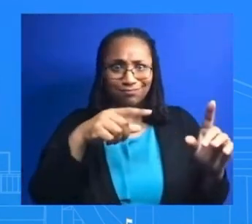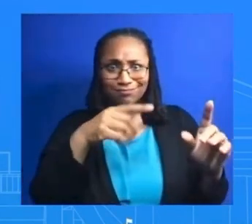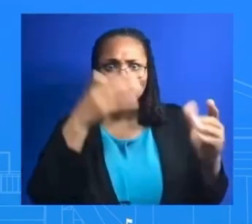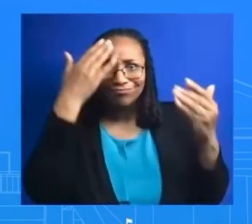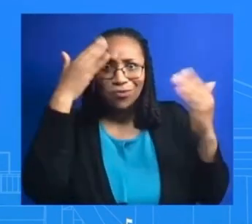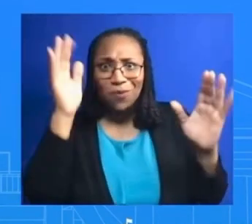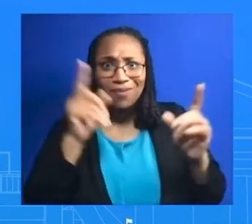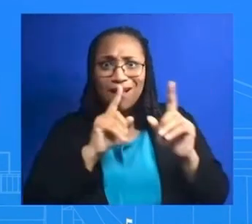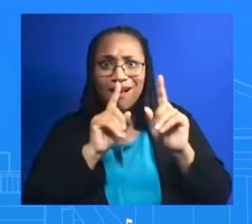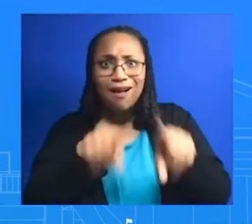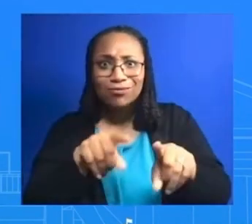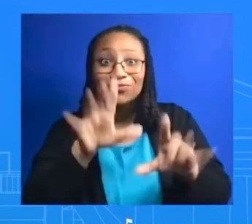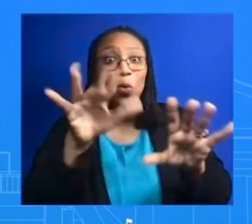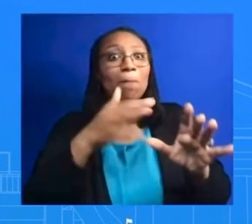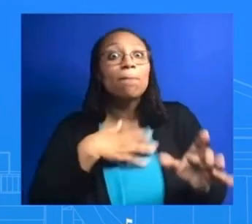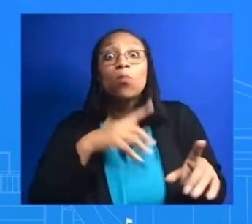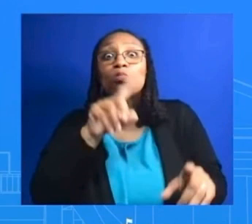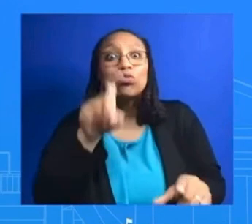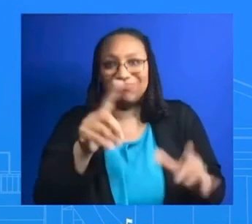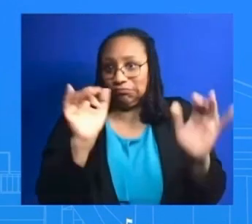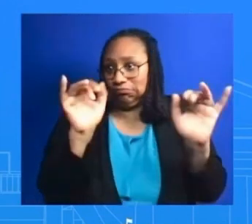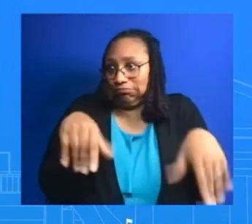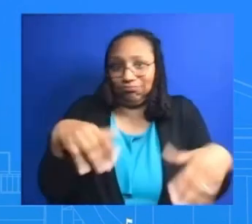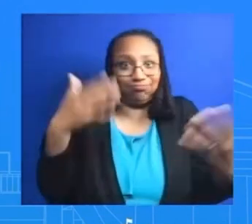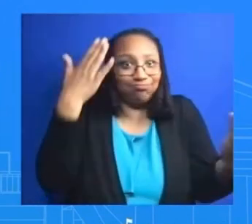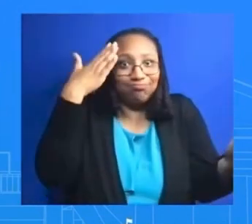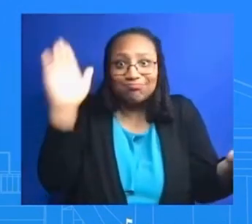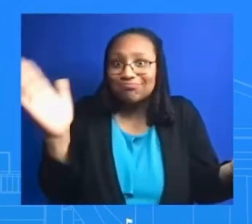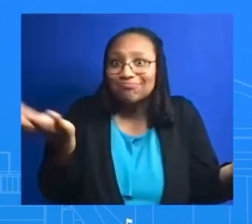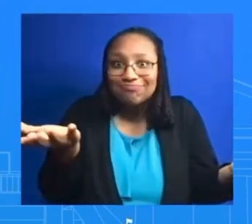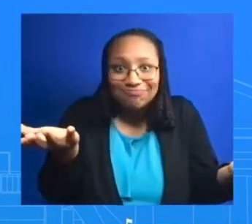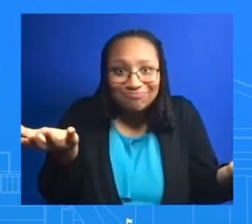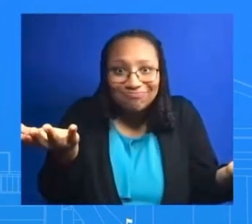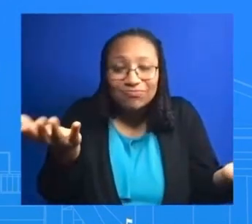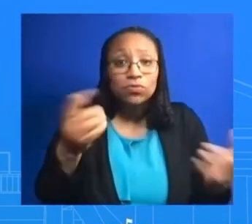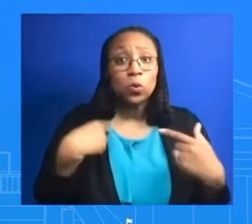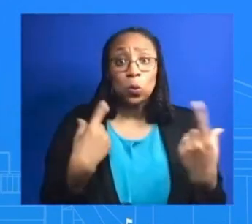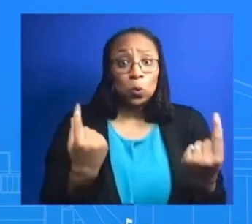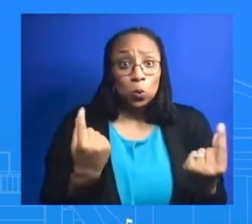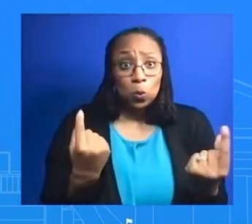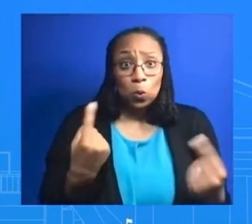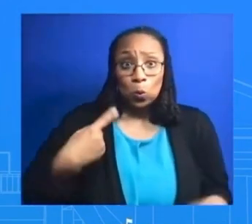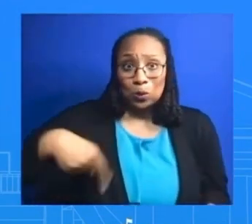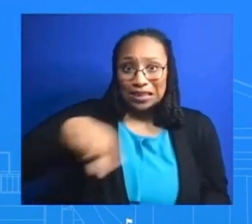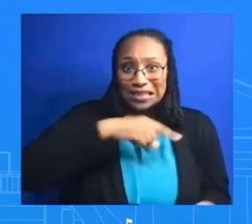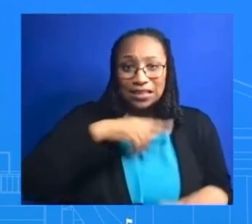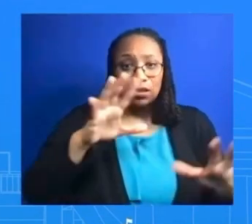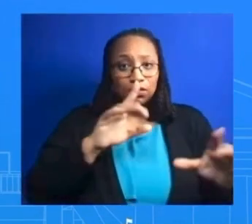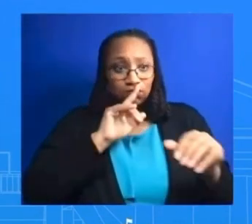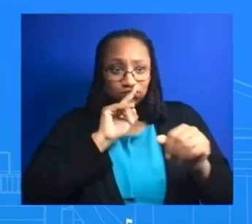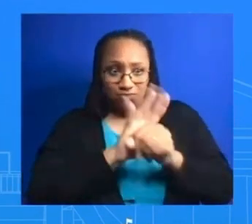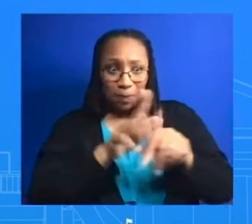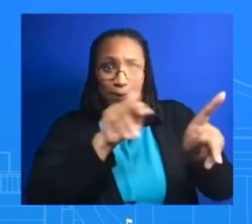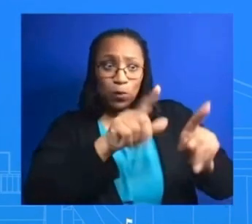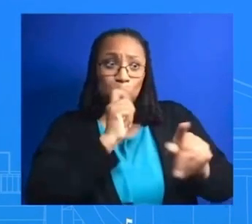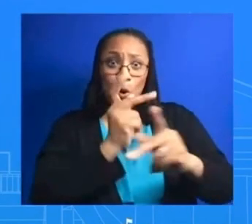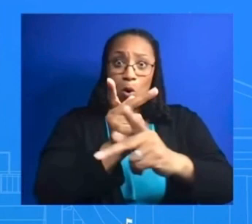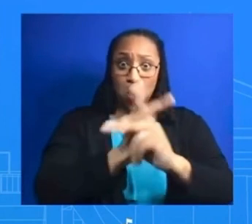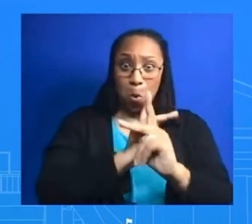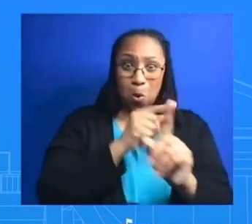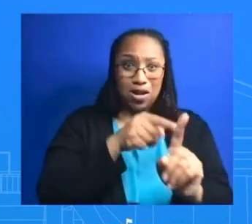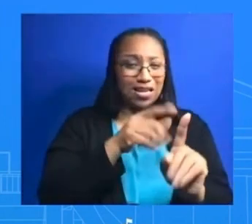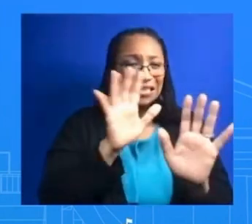We had an obligation to borrowers to keep moving with the process as long as we legally could. And I want to make one more point here,